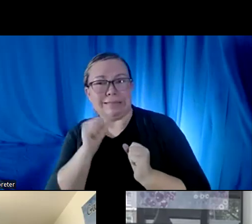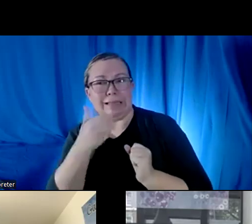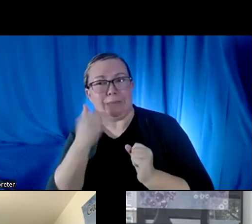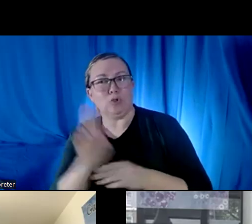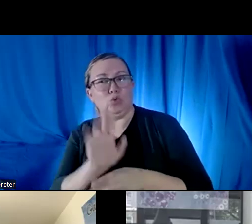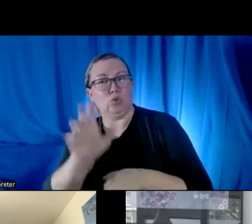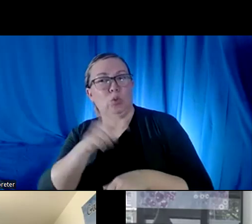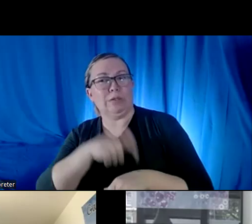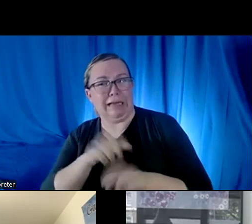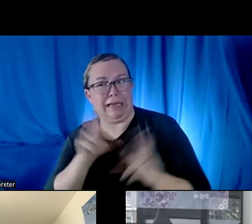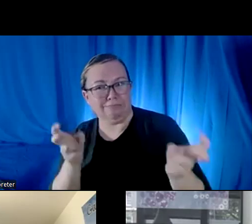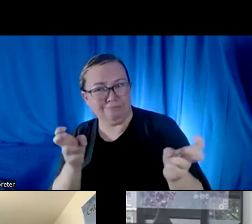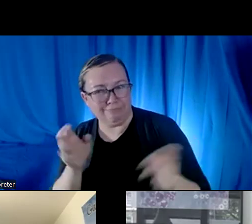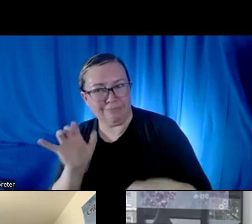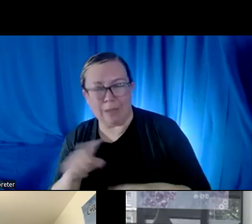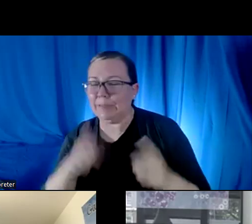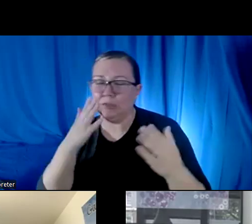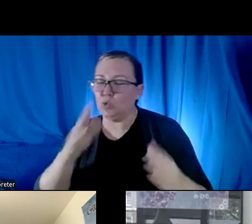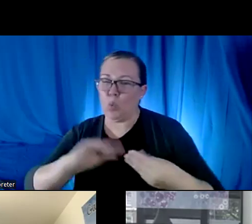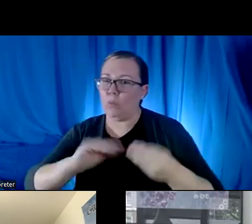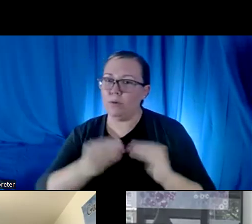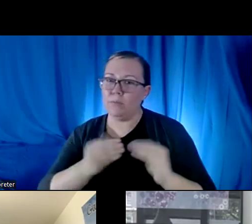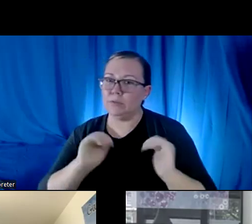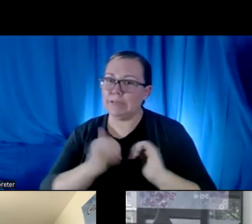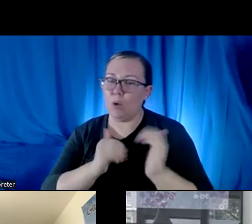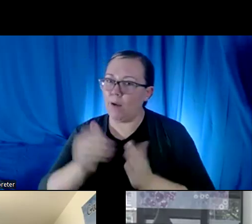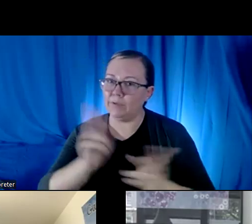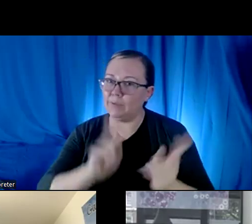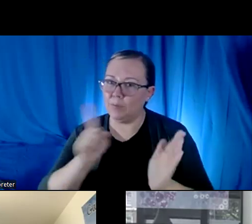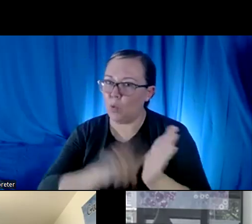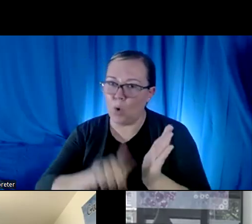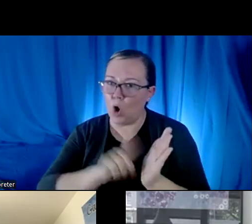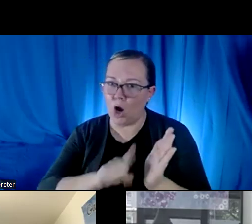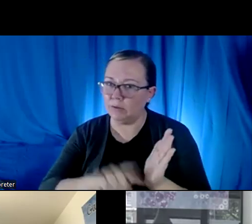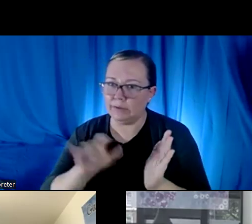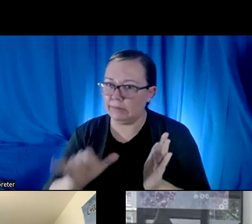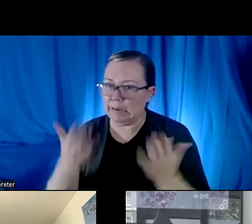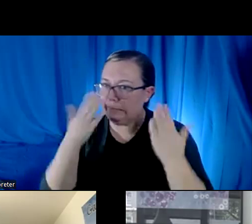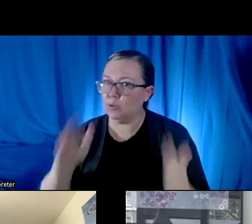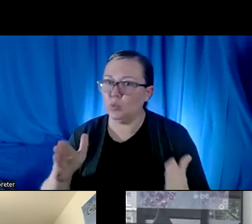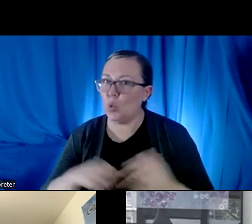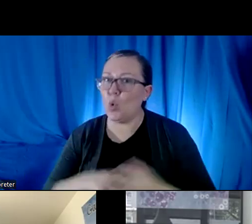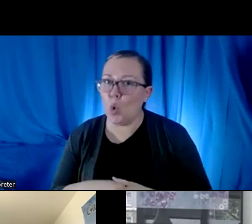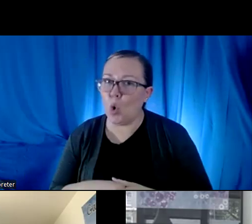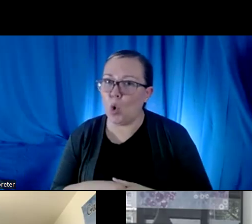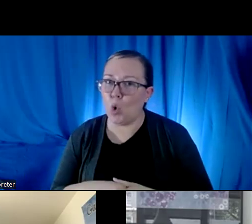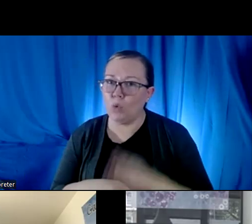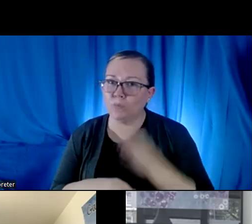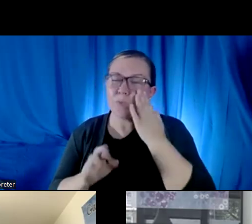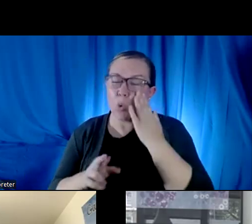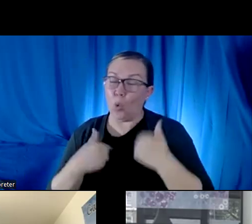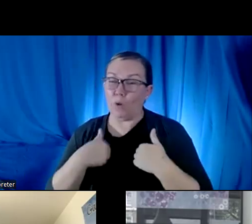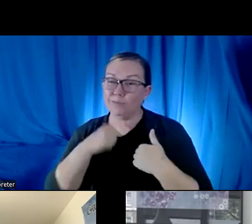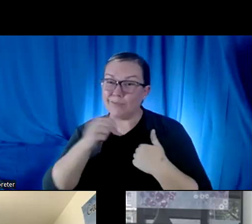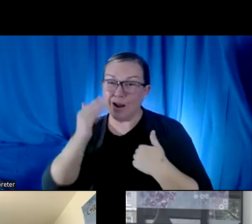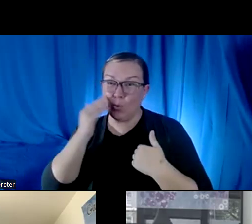let's just put it that way. But I don't know the actual numbers of how often people get audited that have an ABLE account. At least I'm not aware of very many